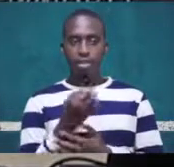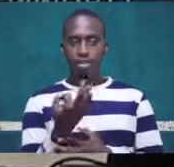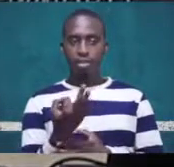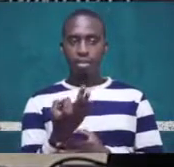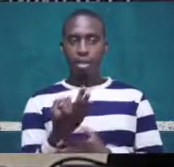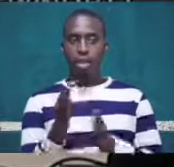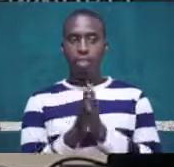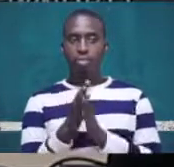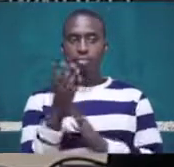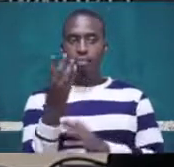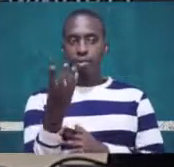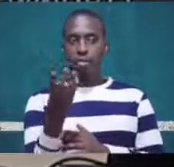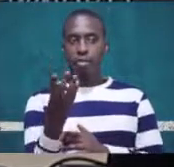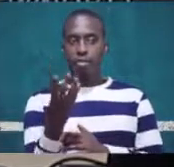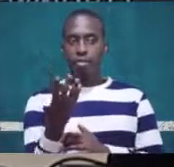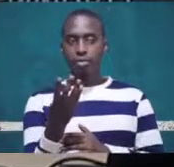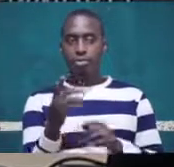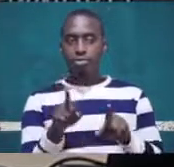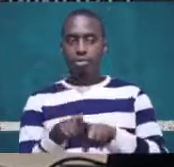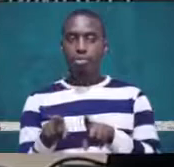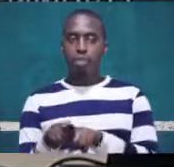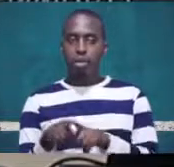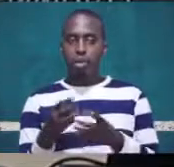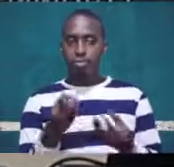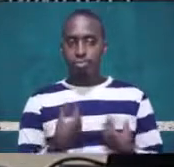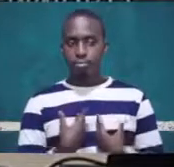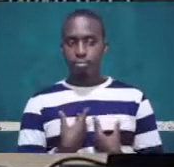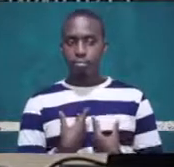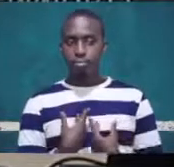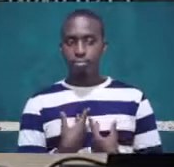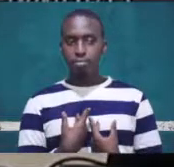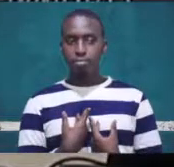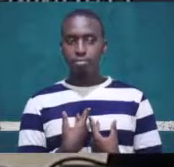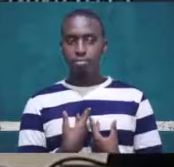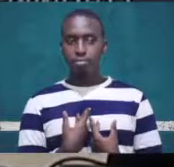3 and 4, I'll be having